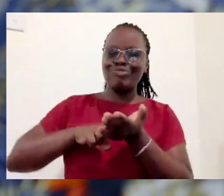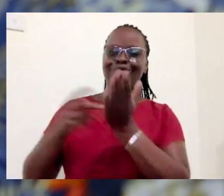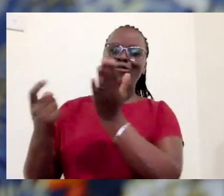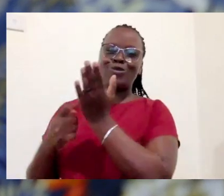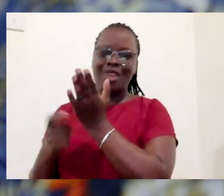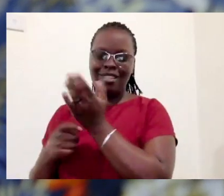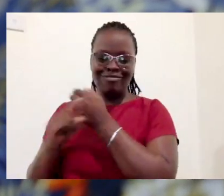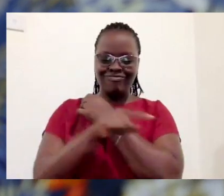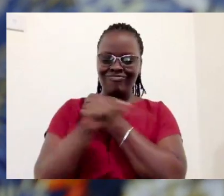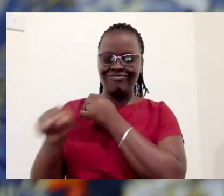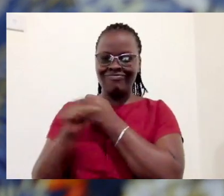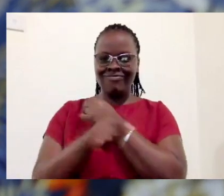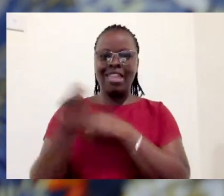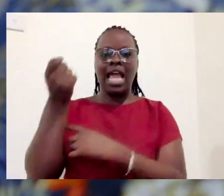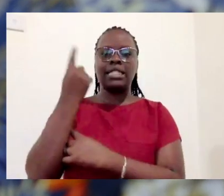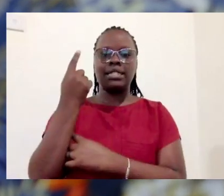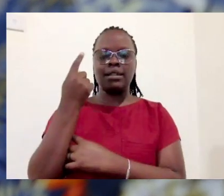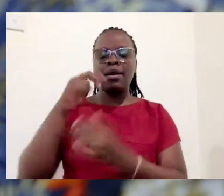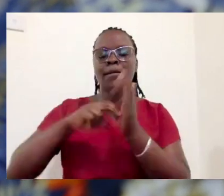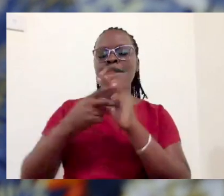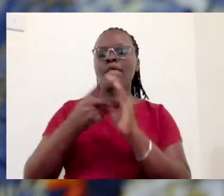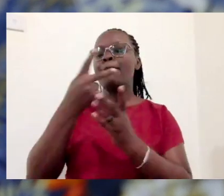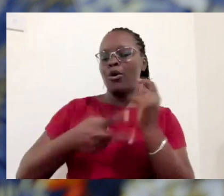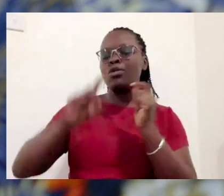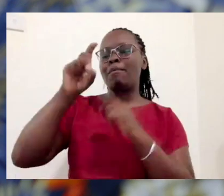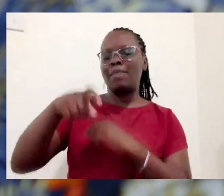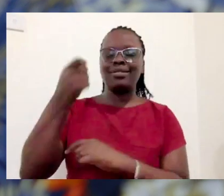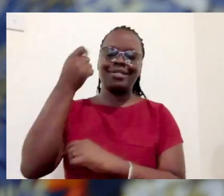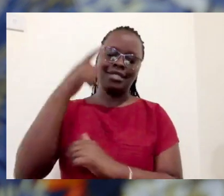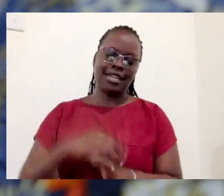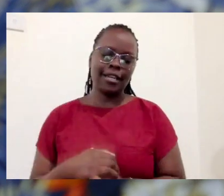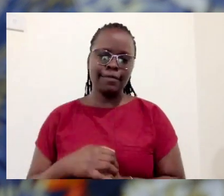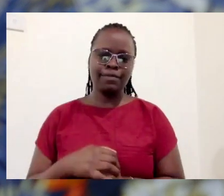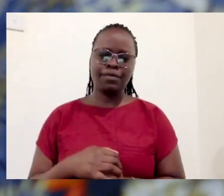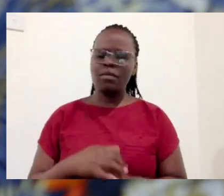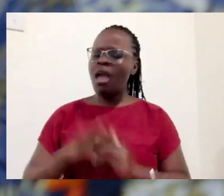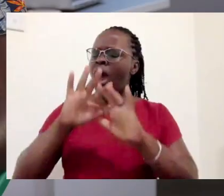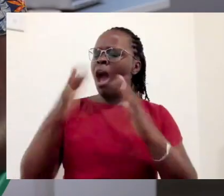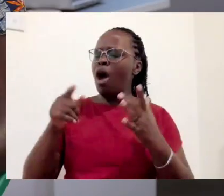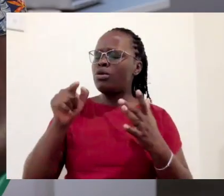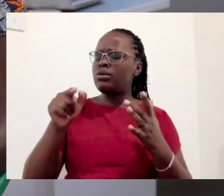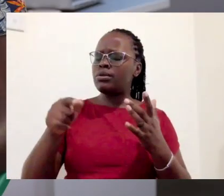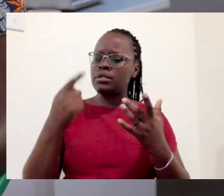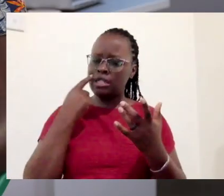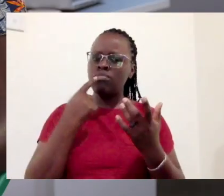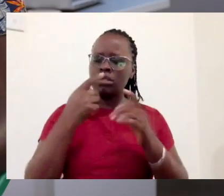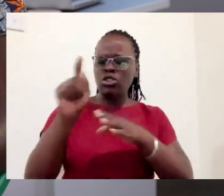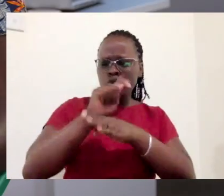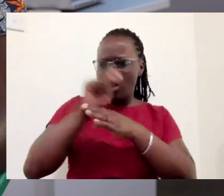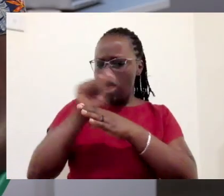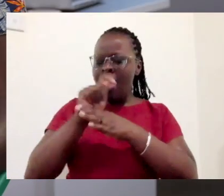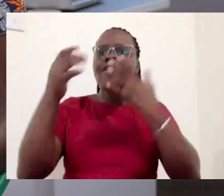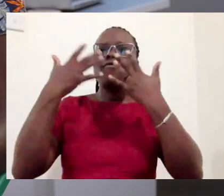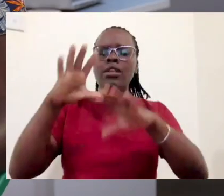necessary. They are different, and at the end of the day, both of them have to get something. And how do you see these